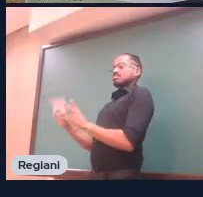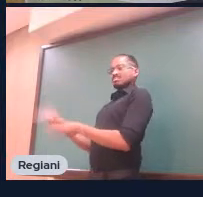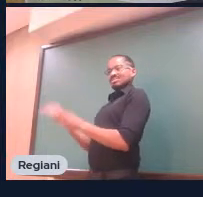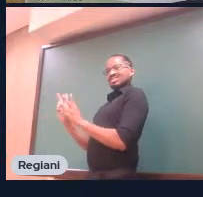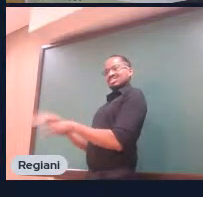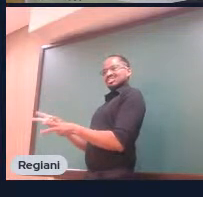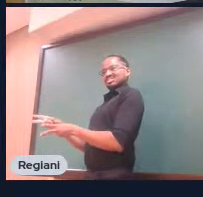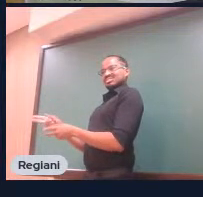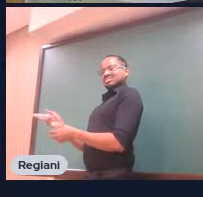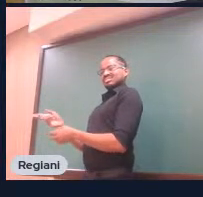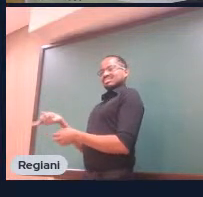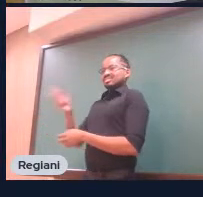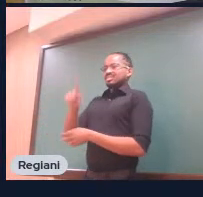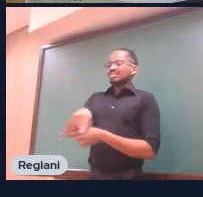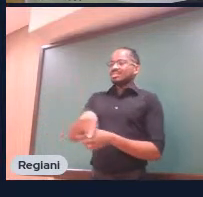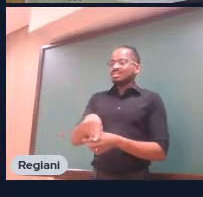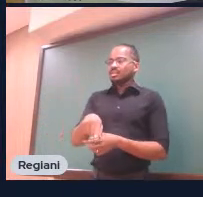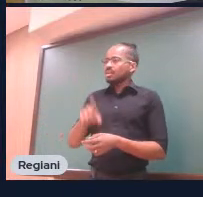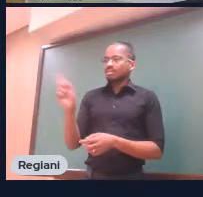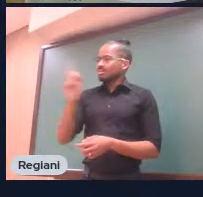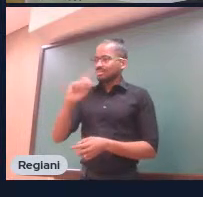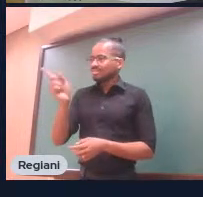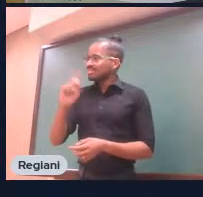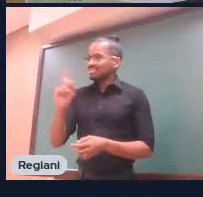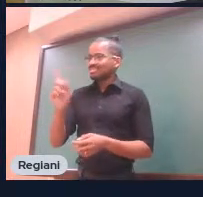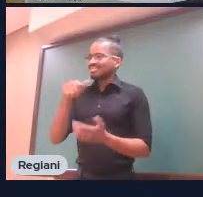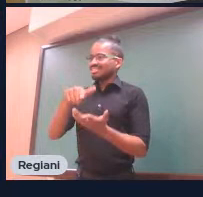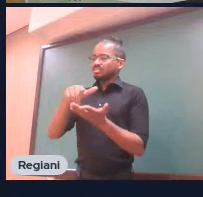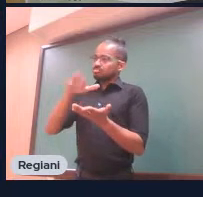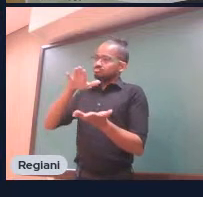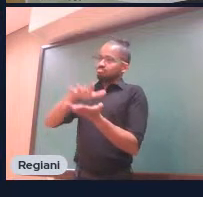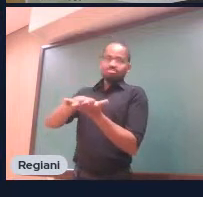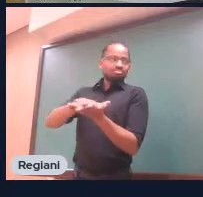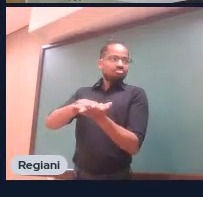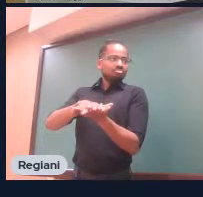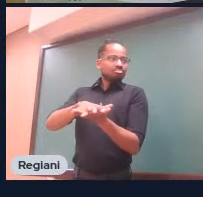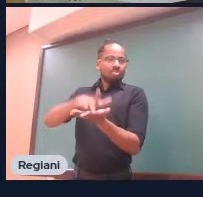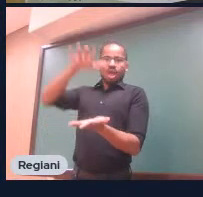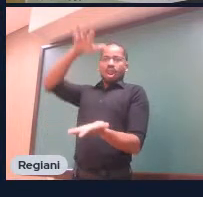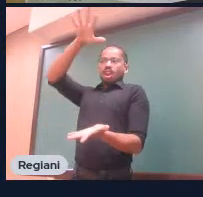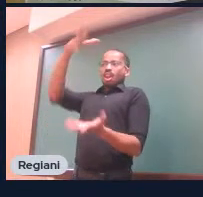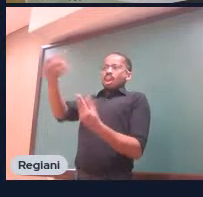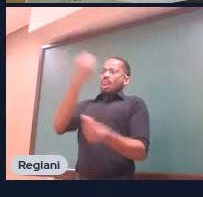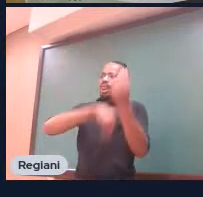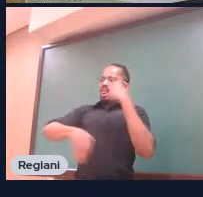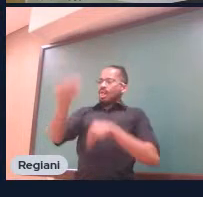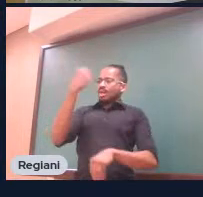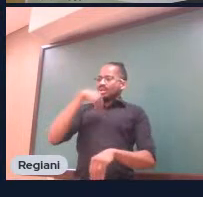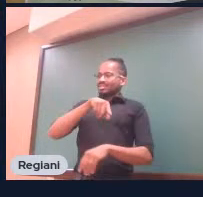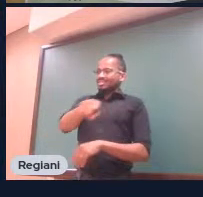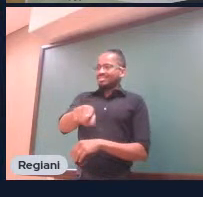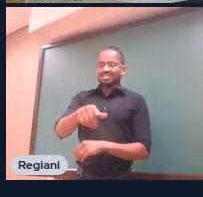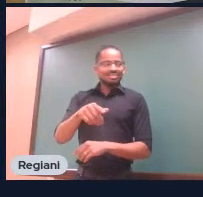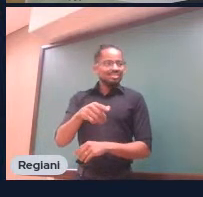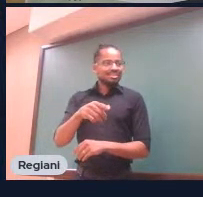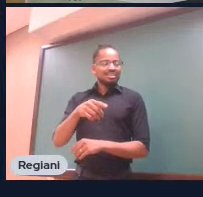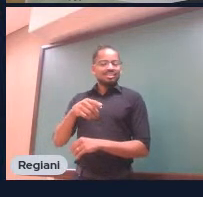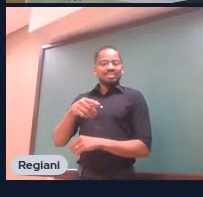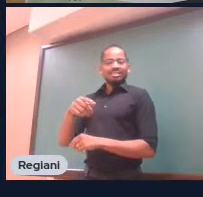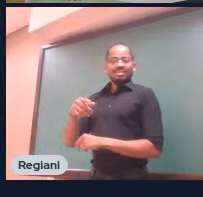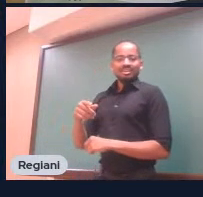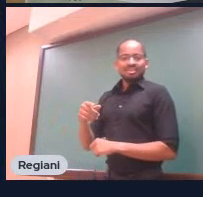dictionary entry via any inflected form. That is clear. Okay, dictionary entry via